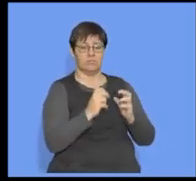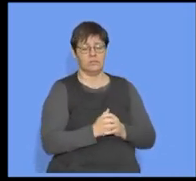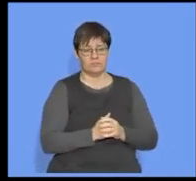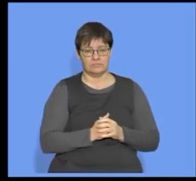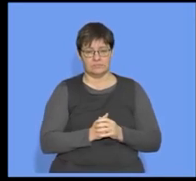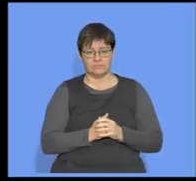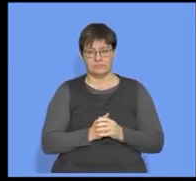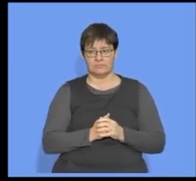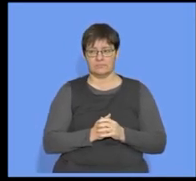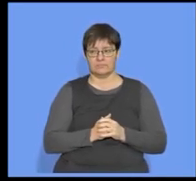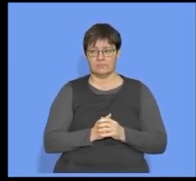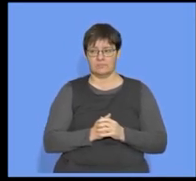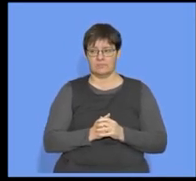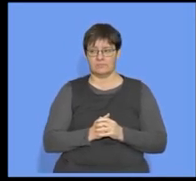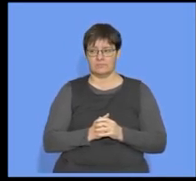lens is decreased.